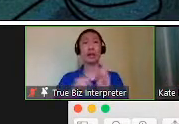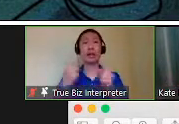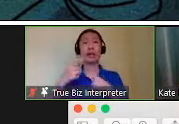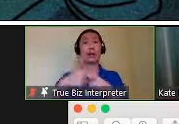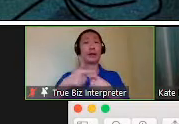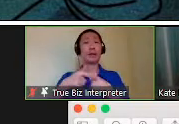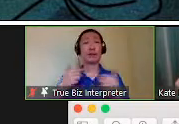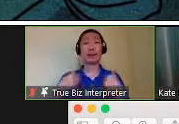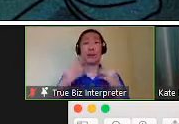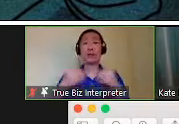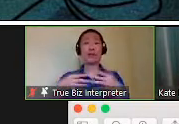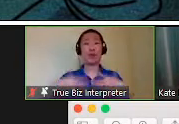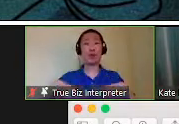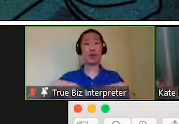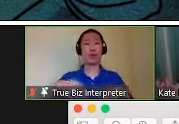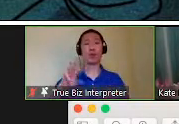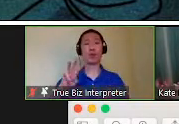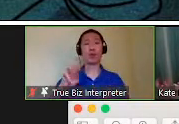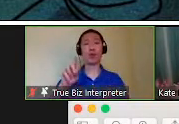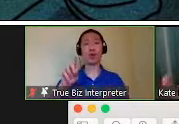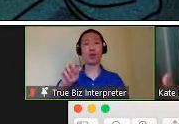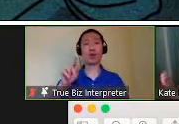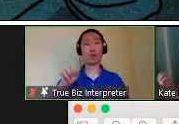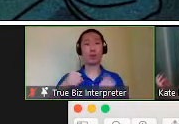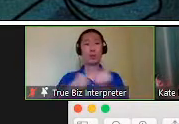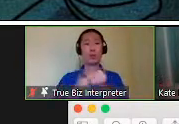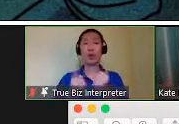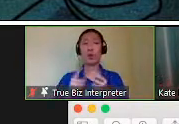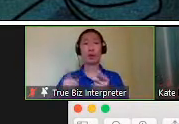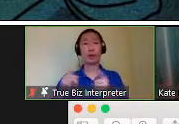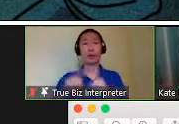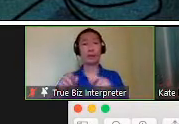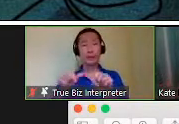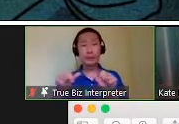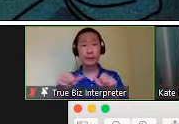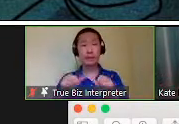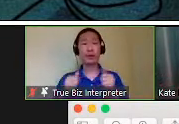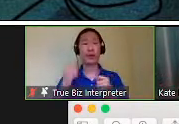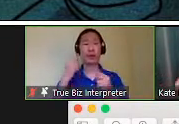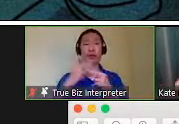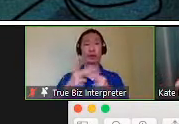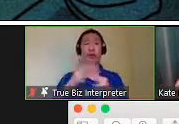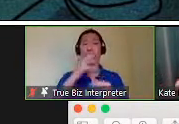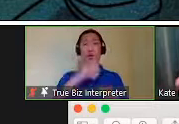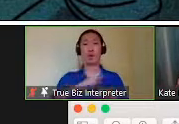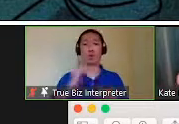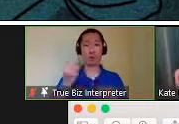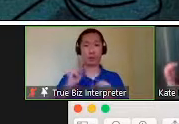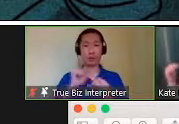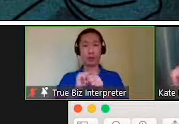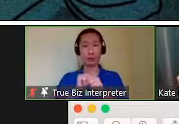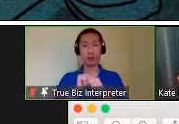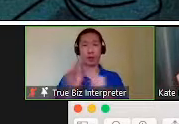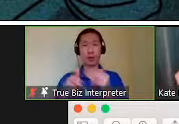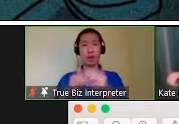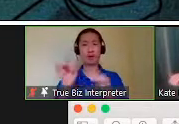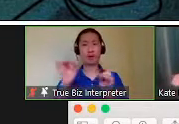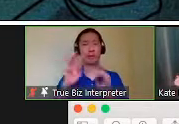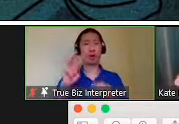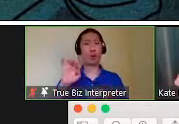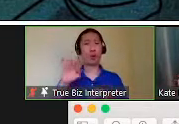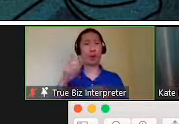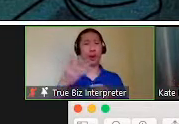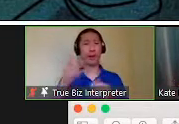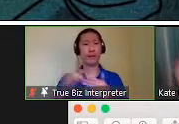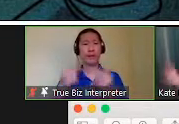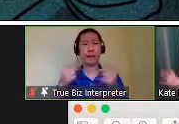wardrobe support, or they're in a fully different space, or it's like considered women's work, and like all of these wild things that happen when it comes to like the